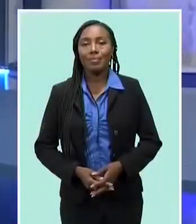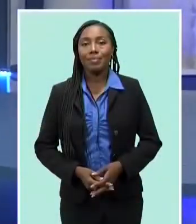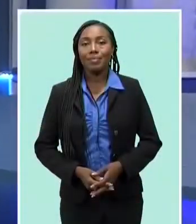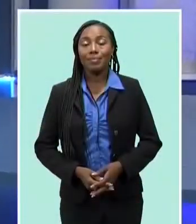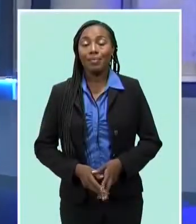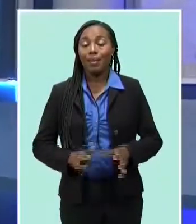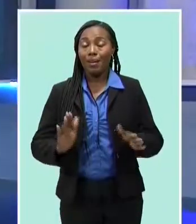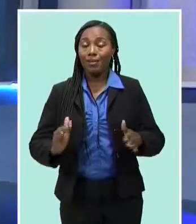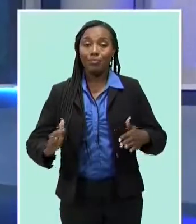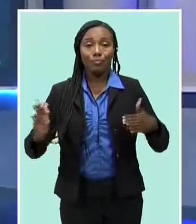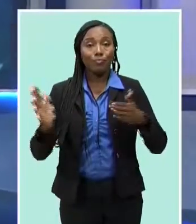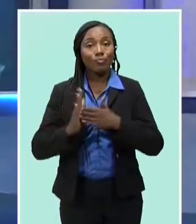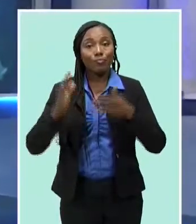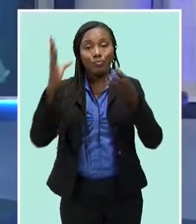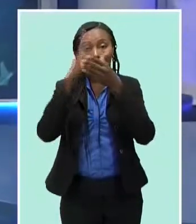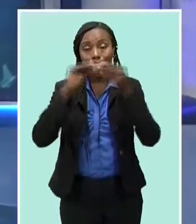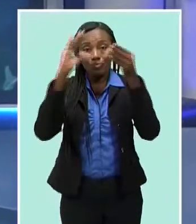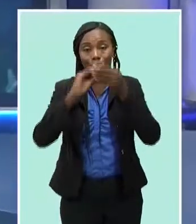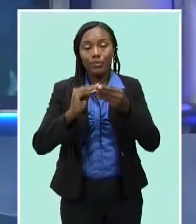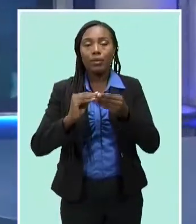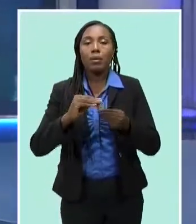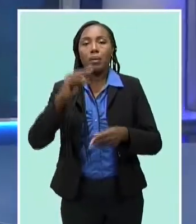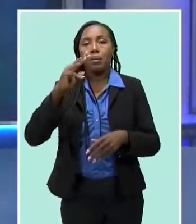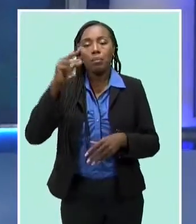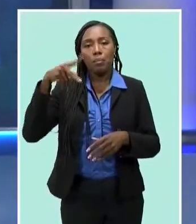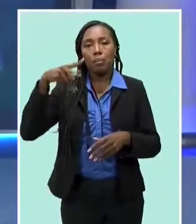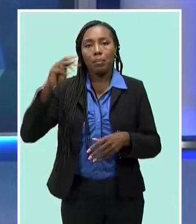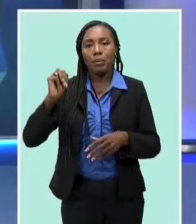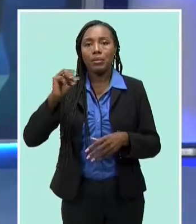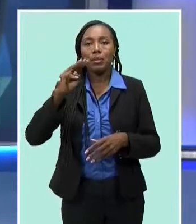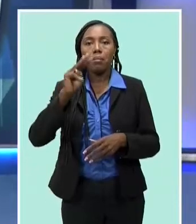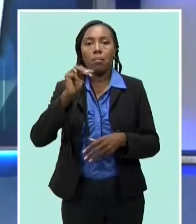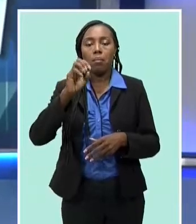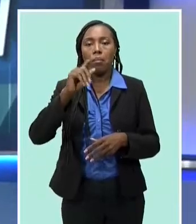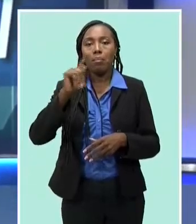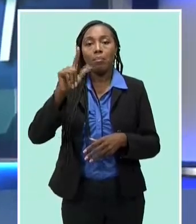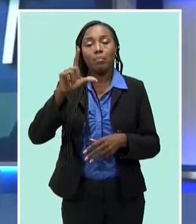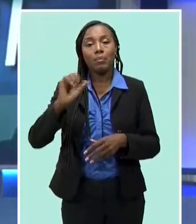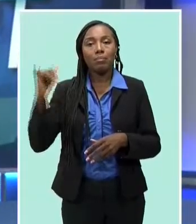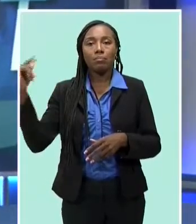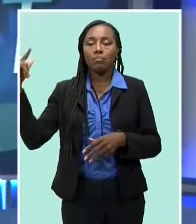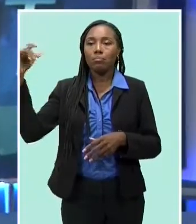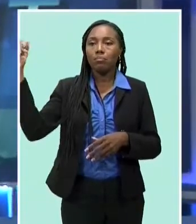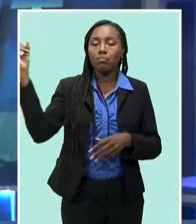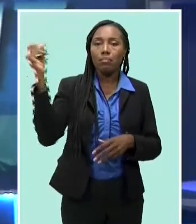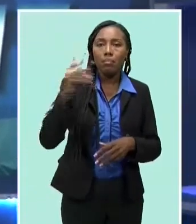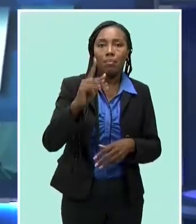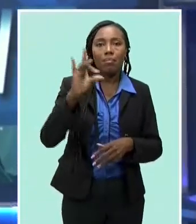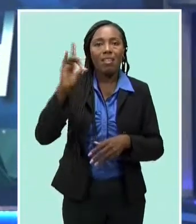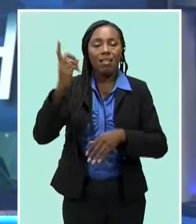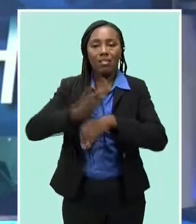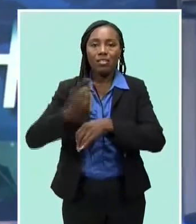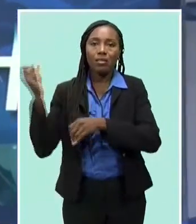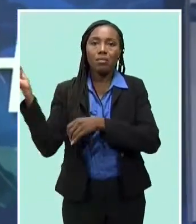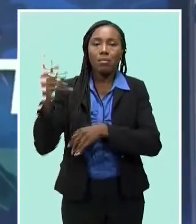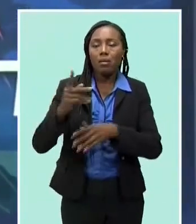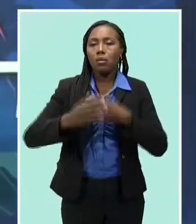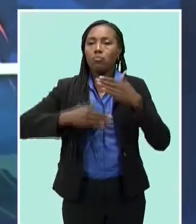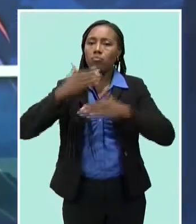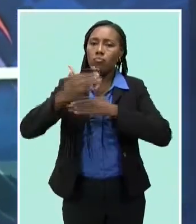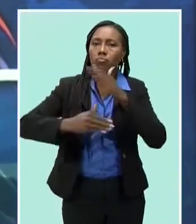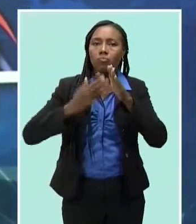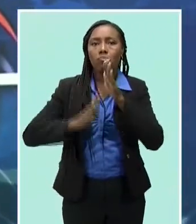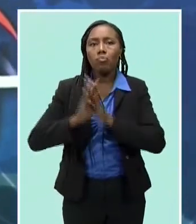And in our top story, Prime Minister Mia Amor Mottley returned from an 8-day trip today with news that Barbados has been able to make major strides in